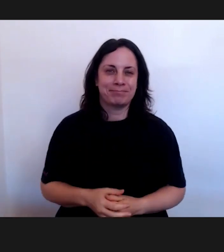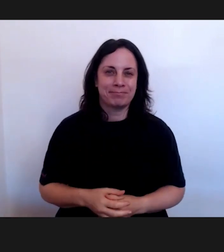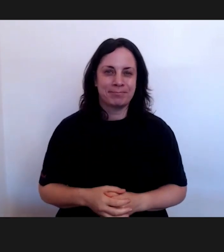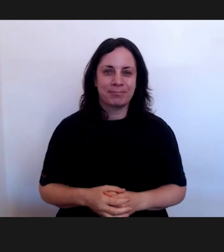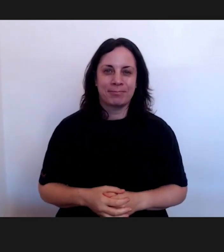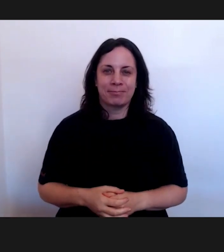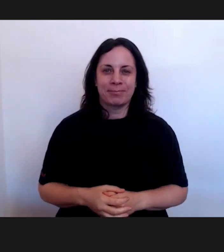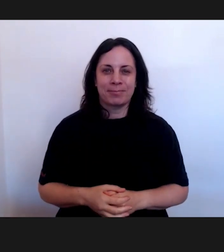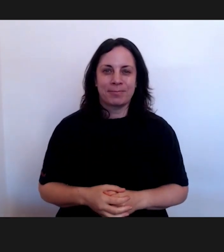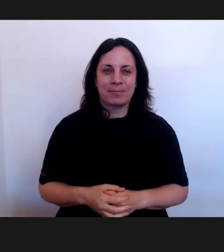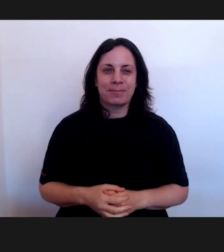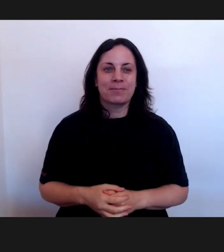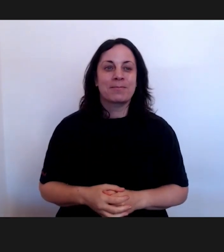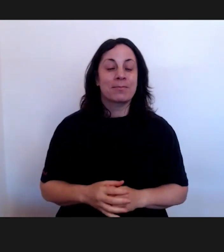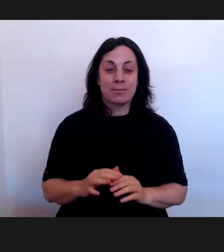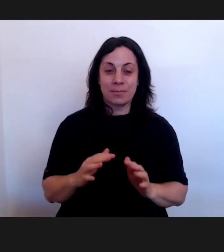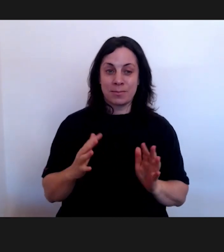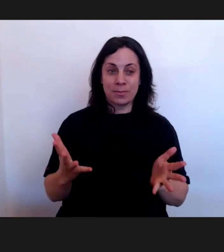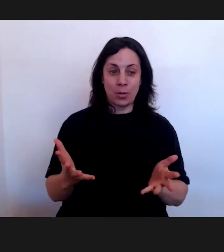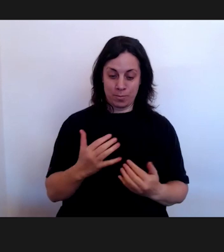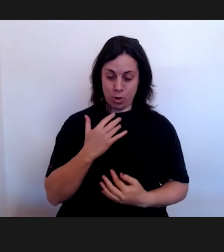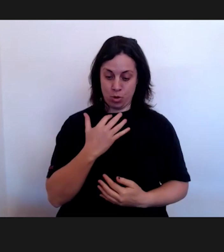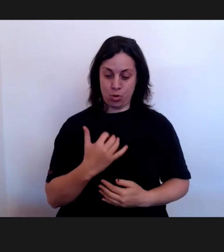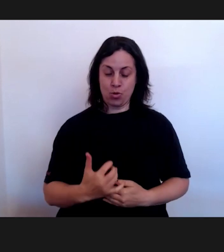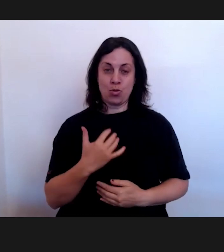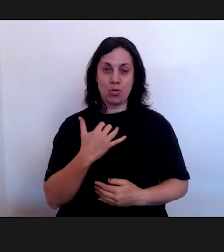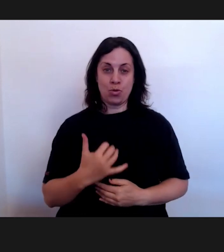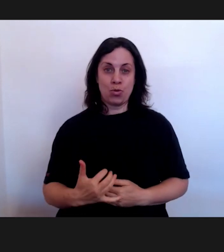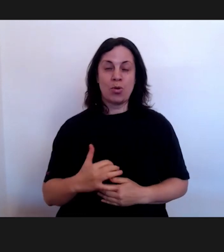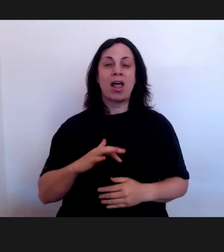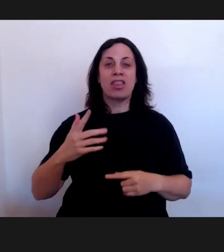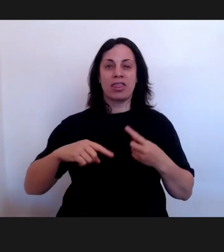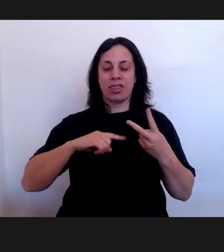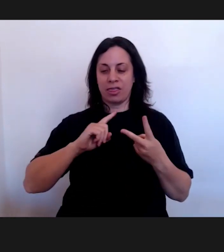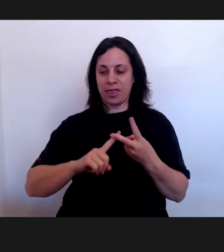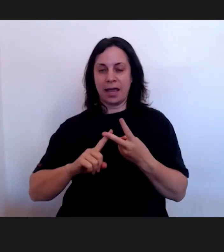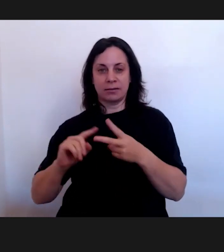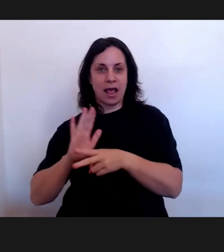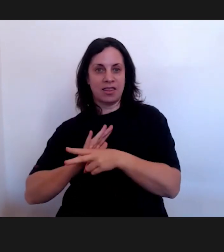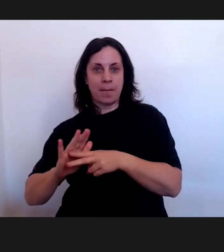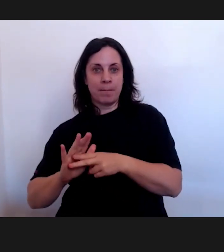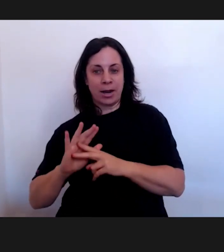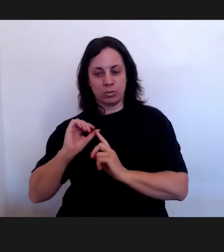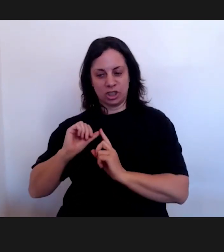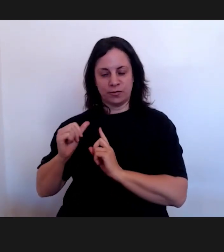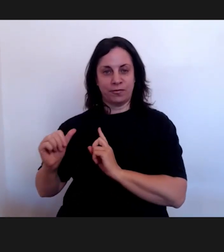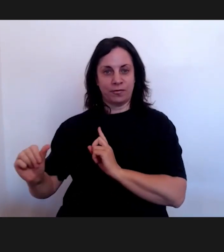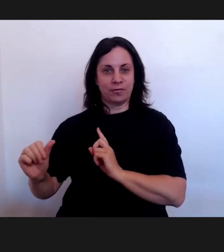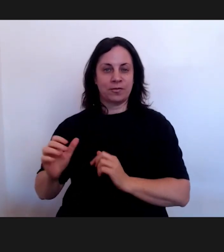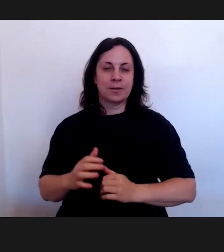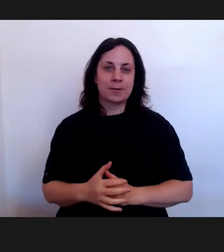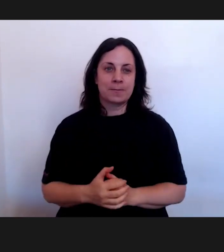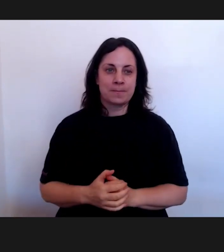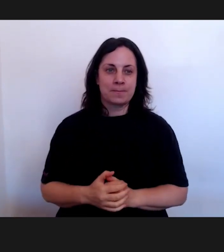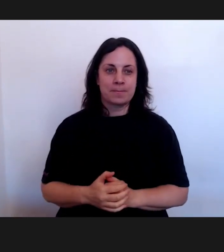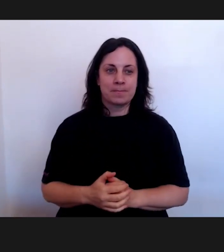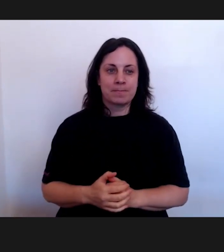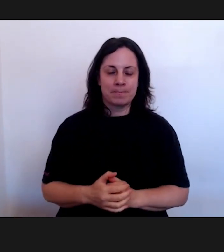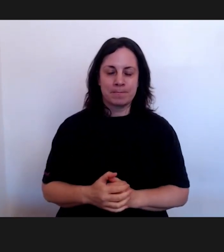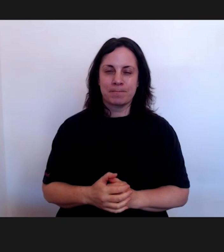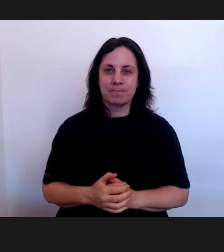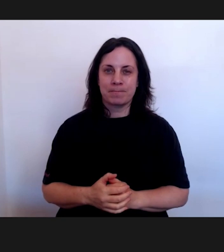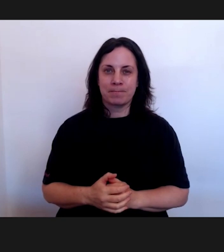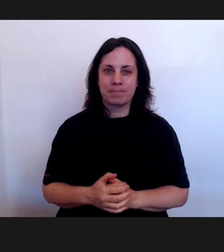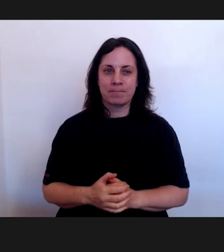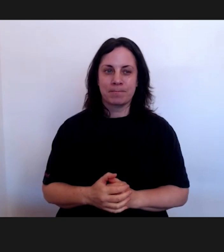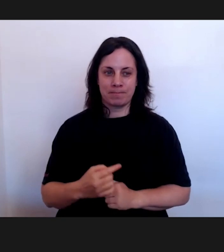Yeah, and I will start introducing myself and then I will request the panelists to introduce themselves. As you can see on the screen,